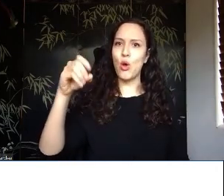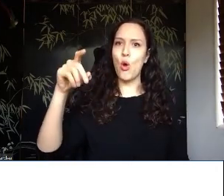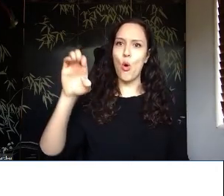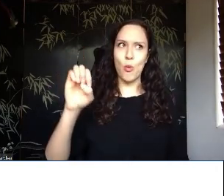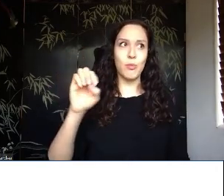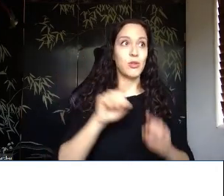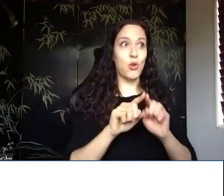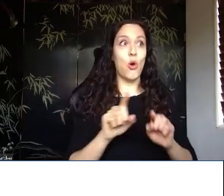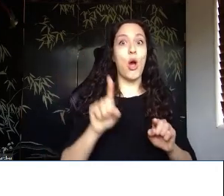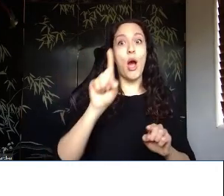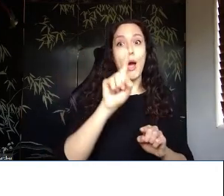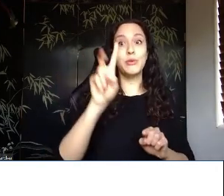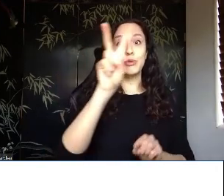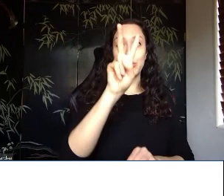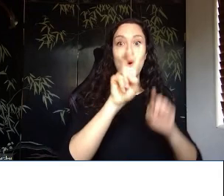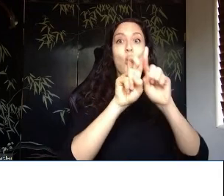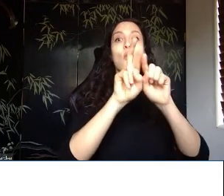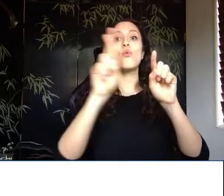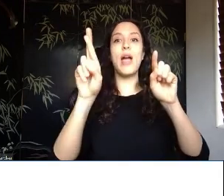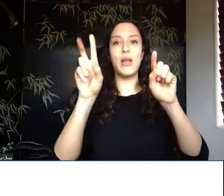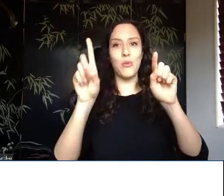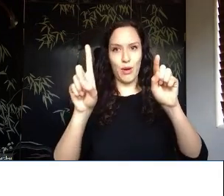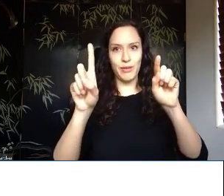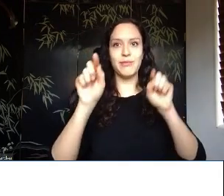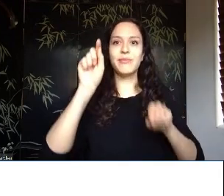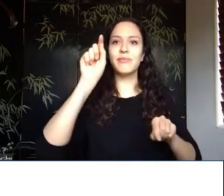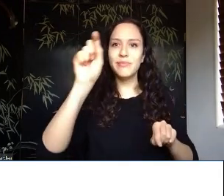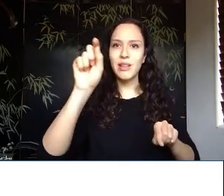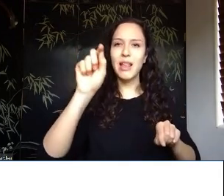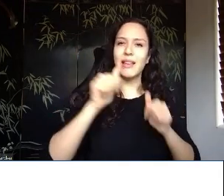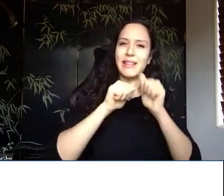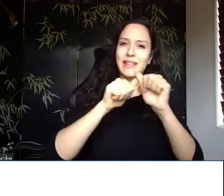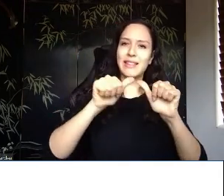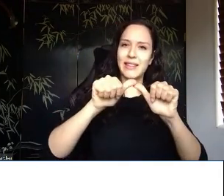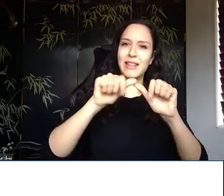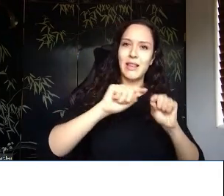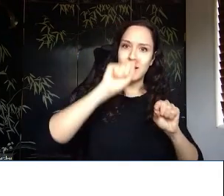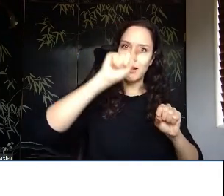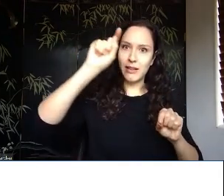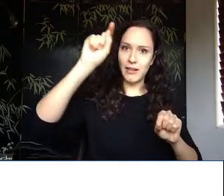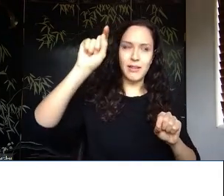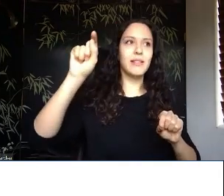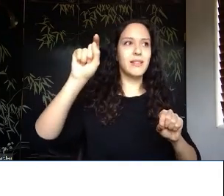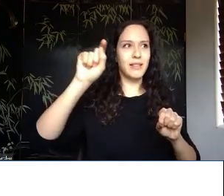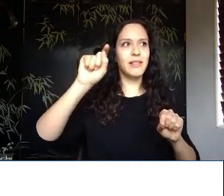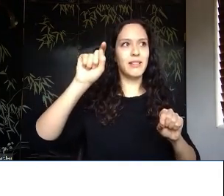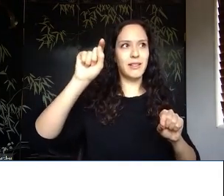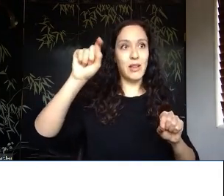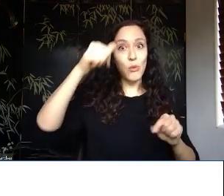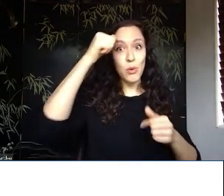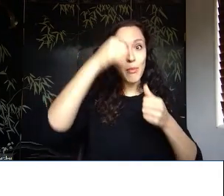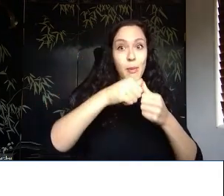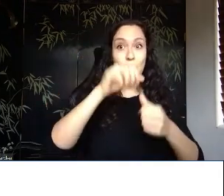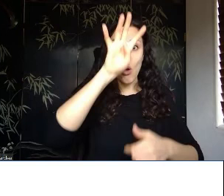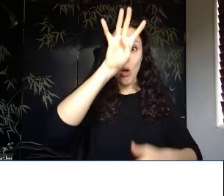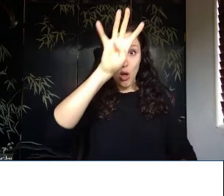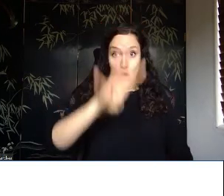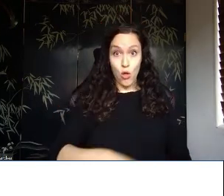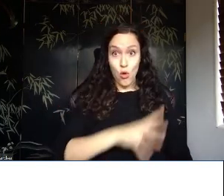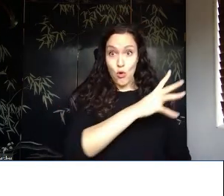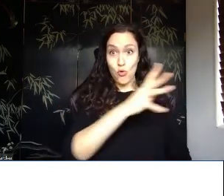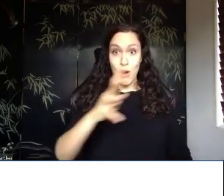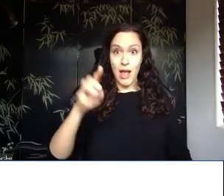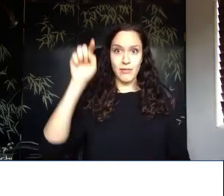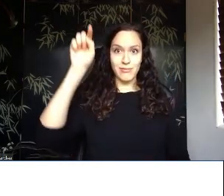great line that is. Very, very accurate. And remember, we got to go all the way to the edges of the graph.